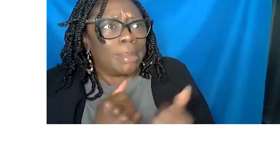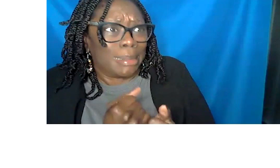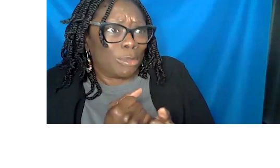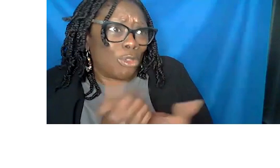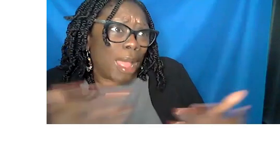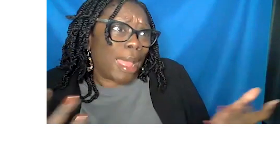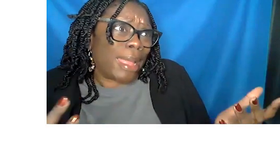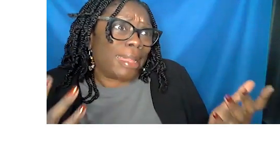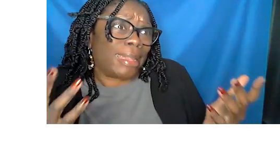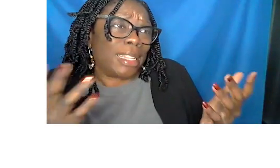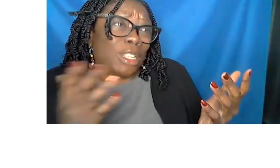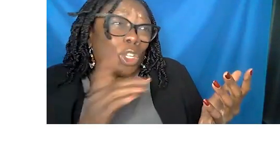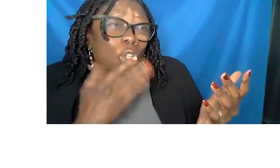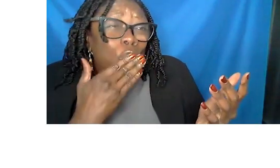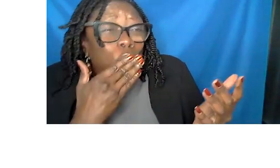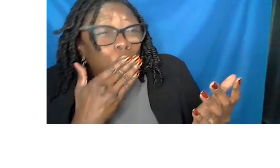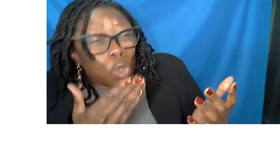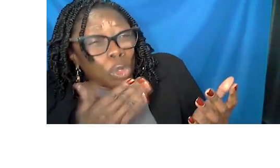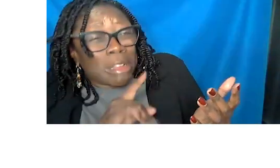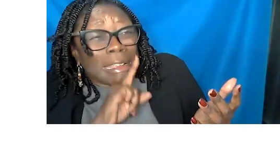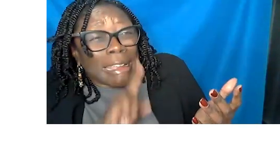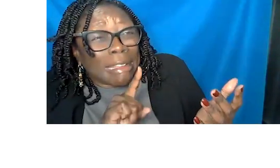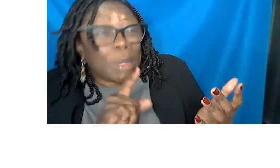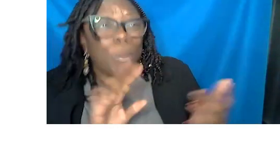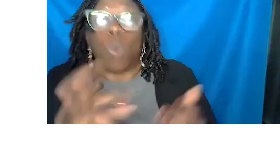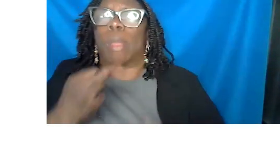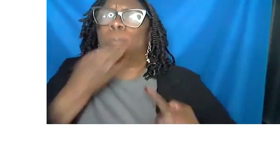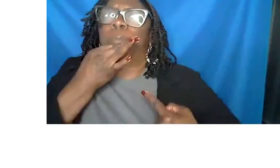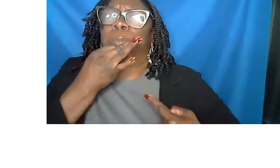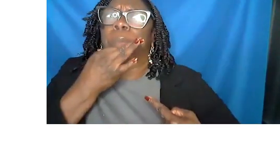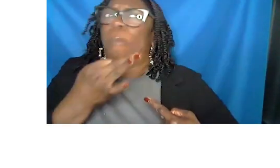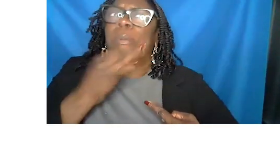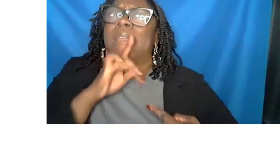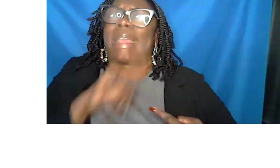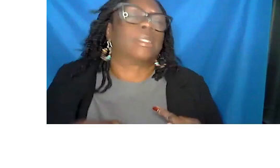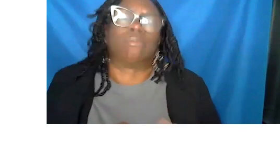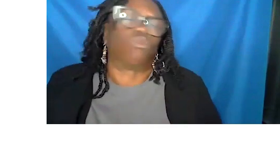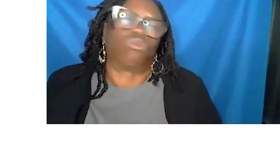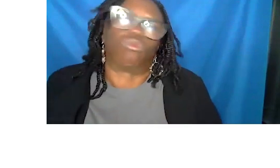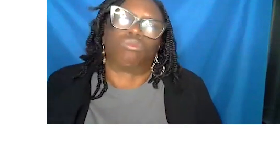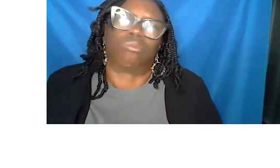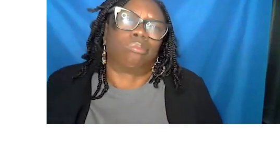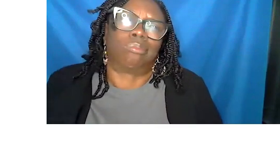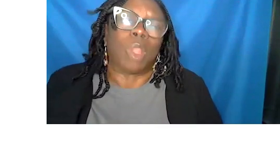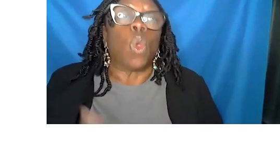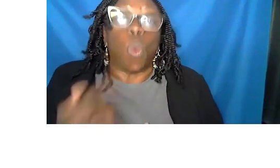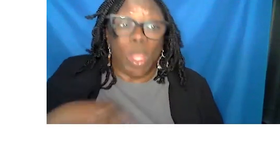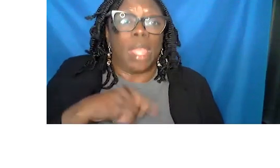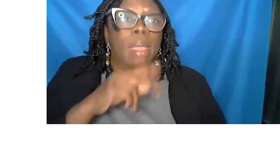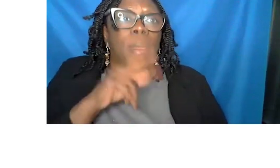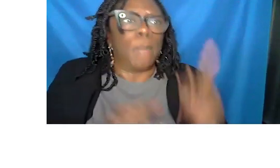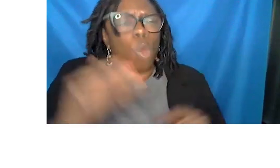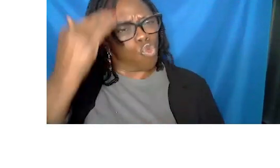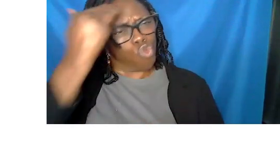it can produce good answers, but if you, as experts in our field, we know that subject better than